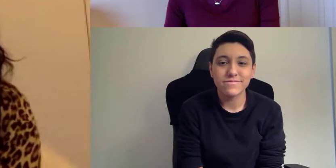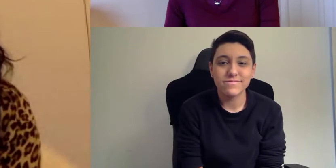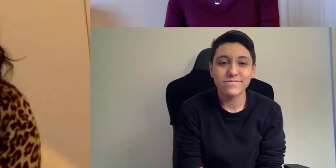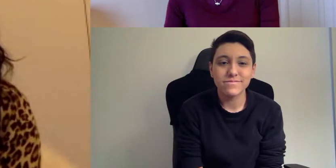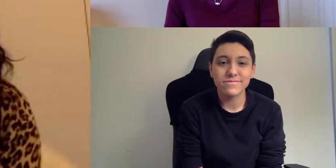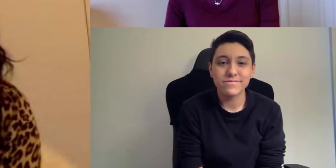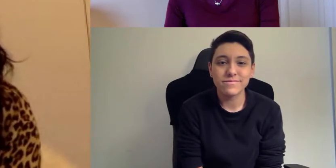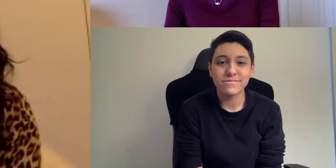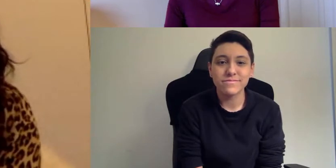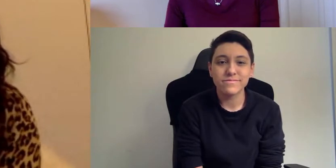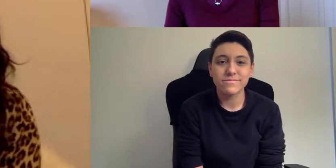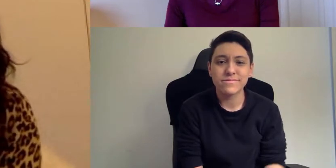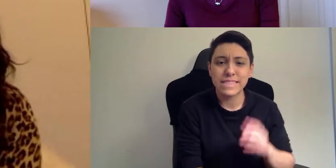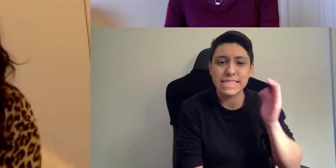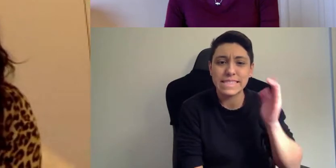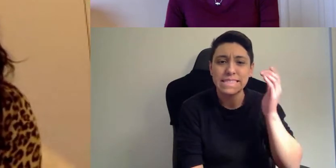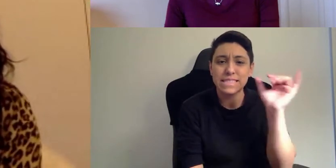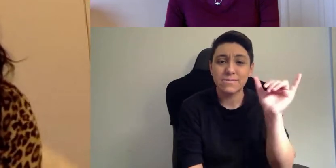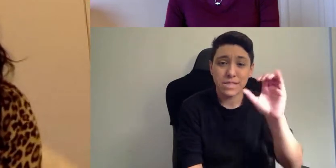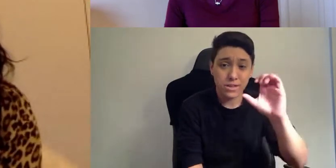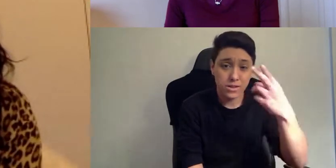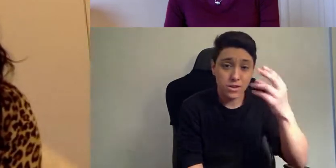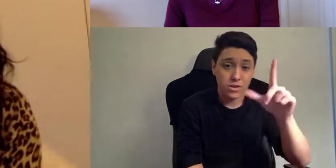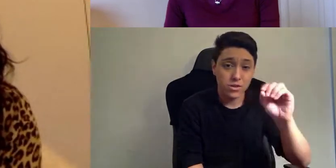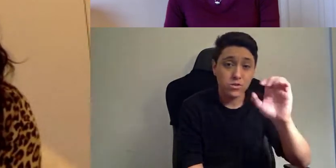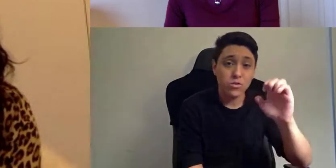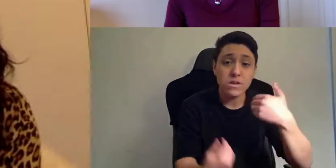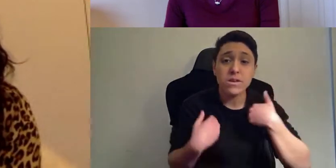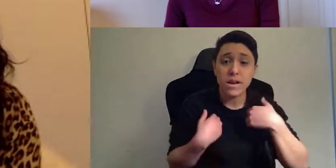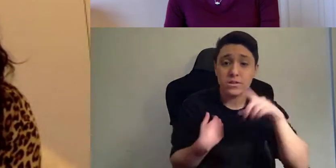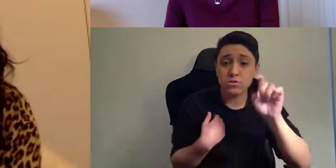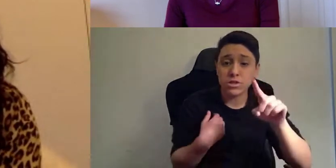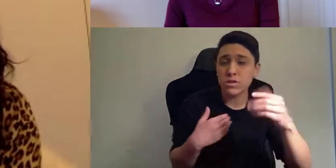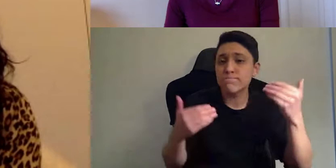Looks like Chloe has a question. Go ahead.